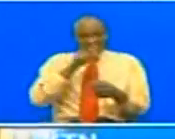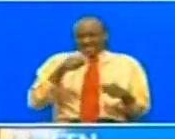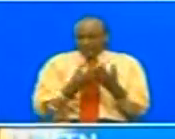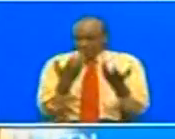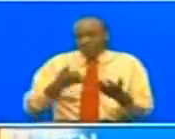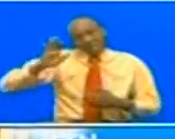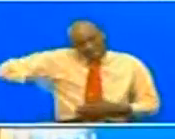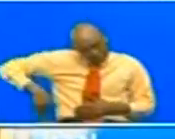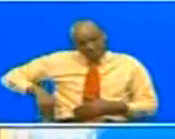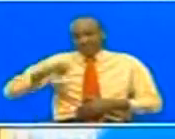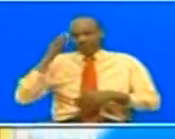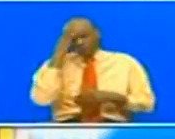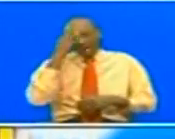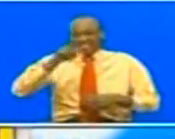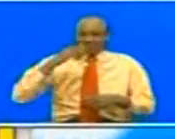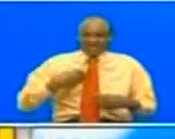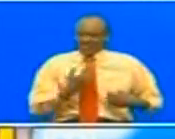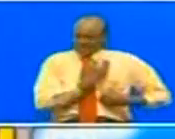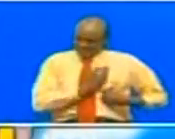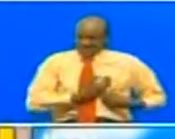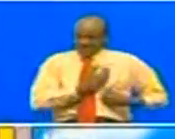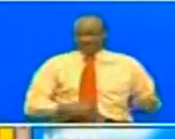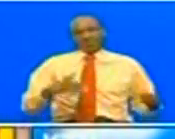made late and she had to undergo a mastectomy.